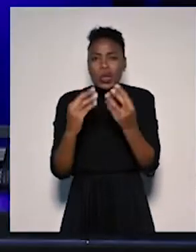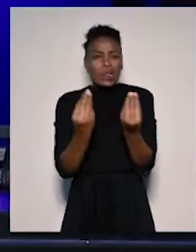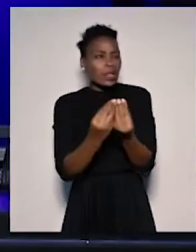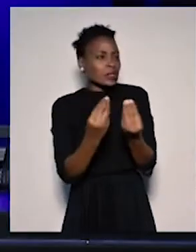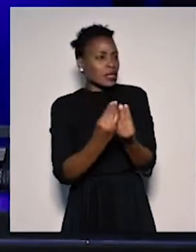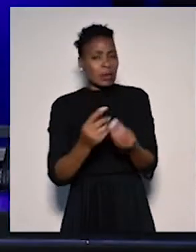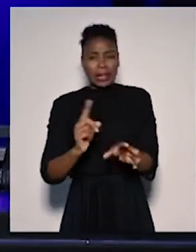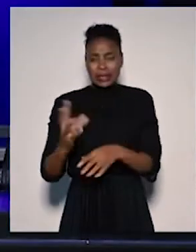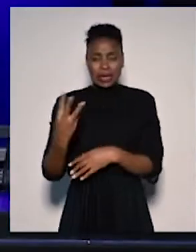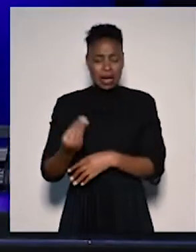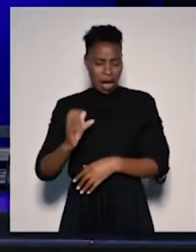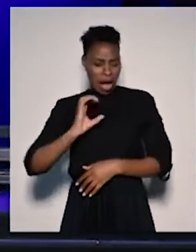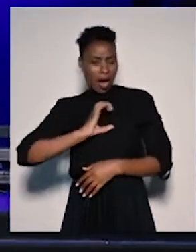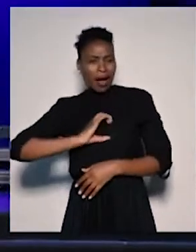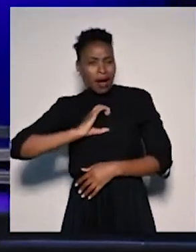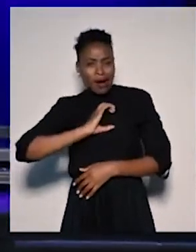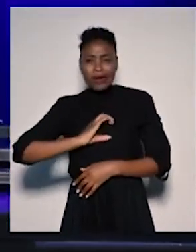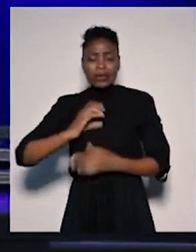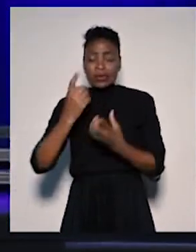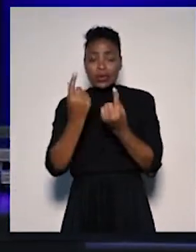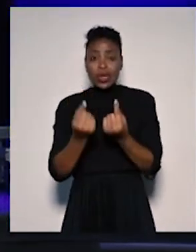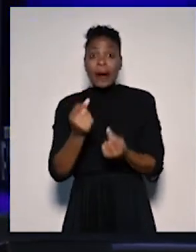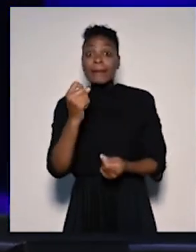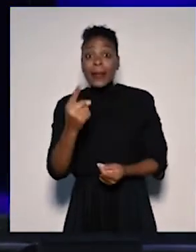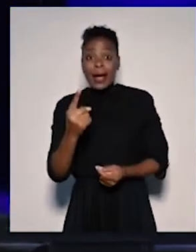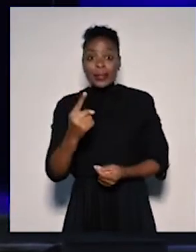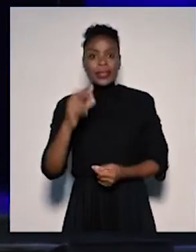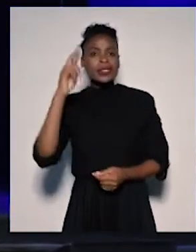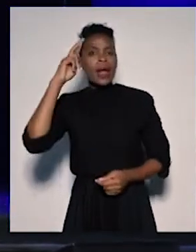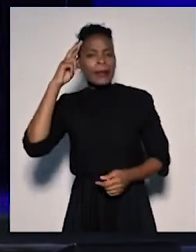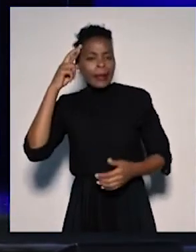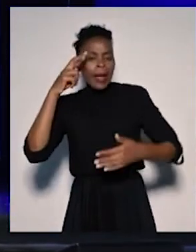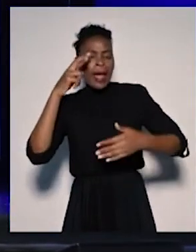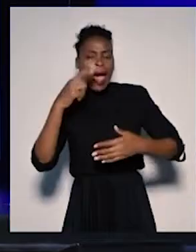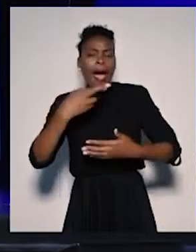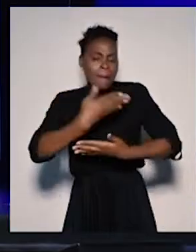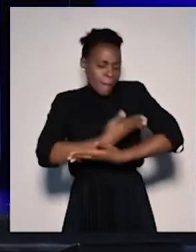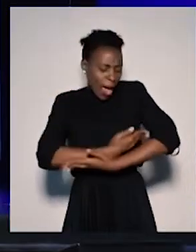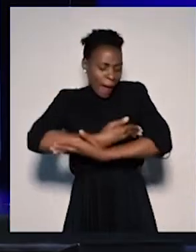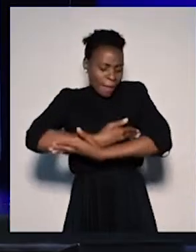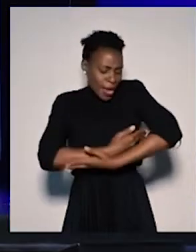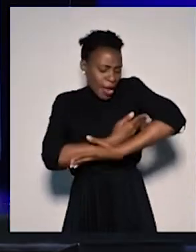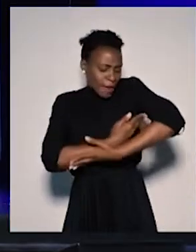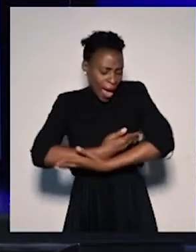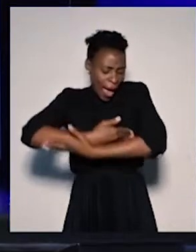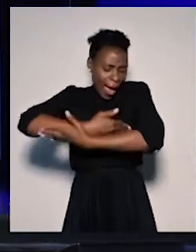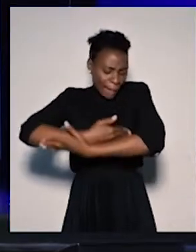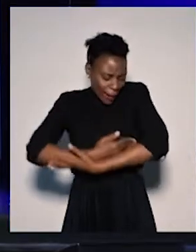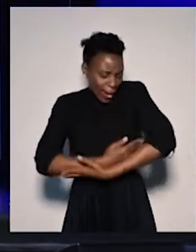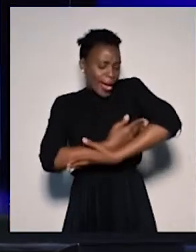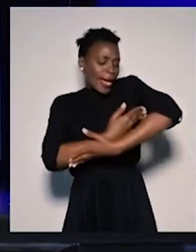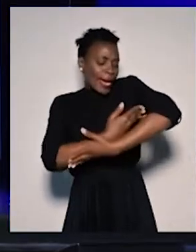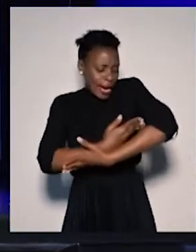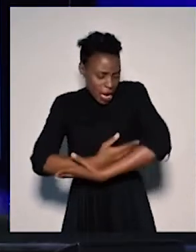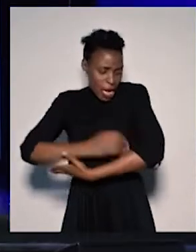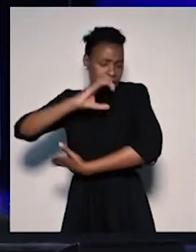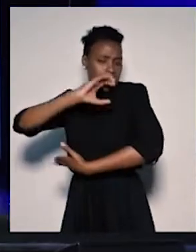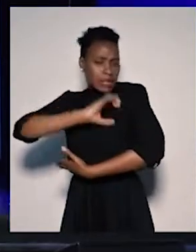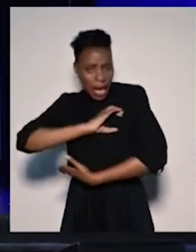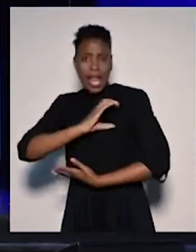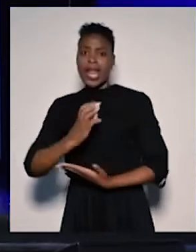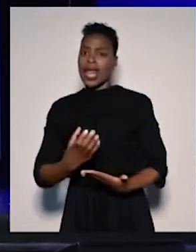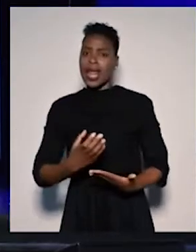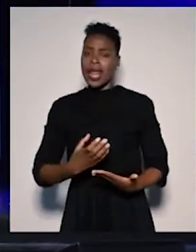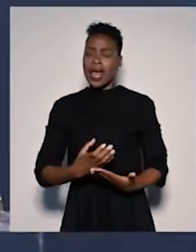the comfort to do. But remember, I was a baby Christian. Baby Christian.